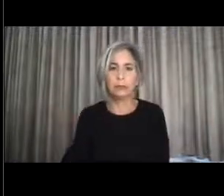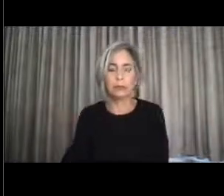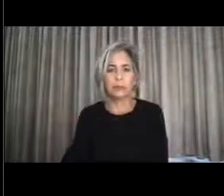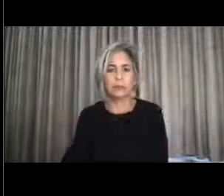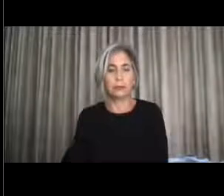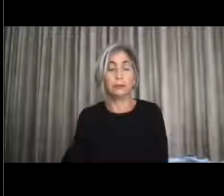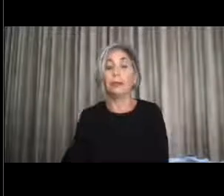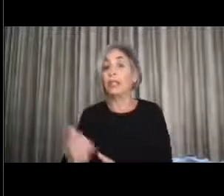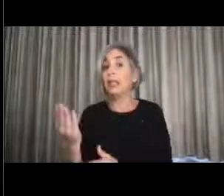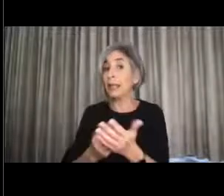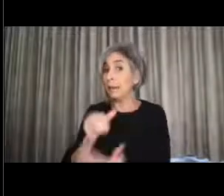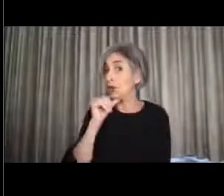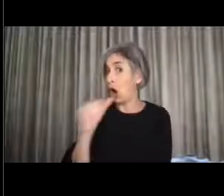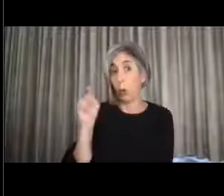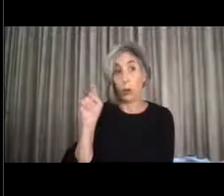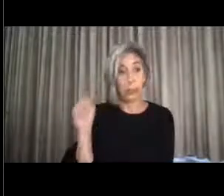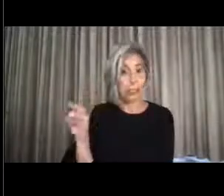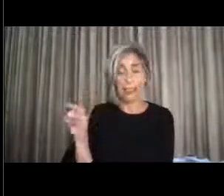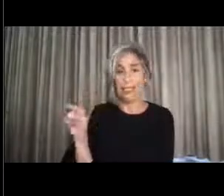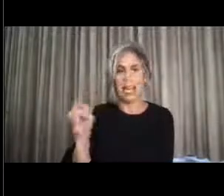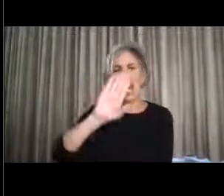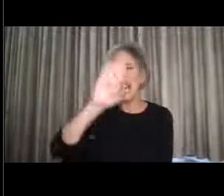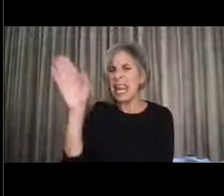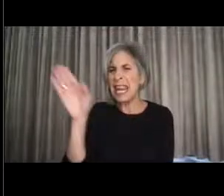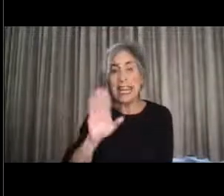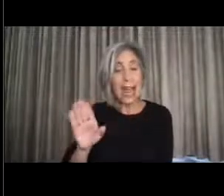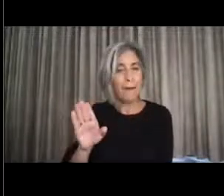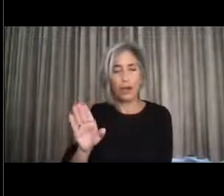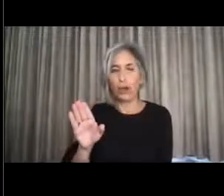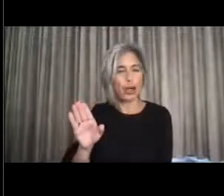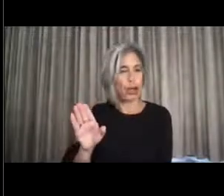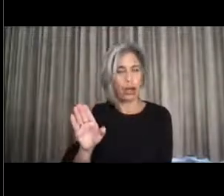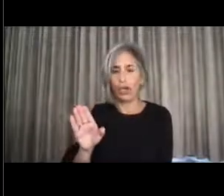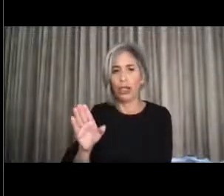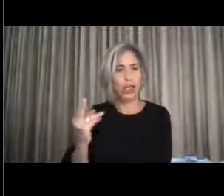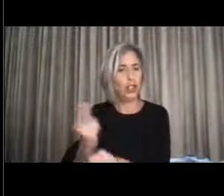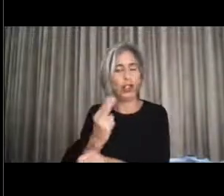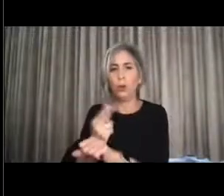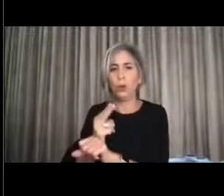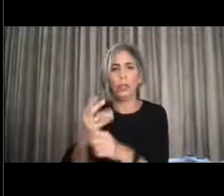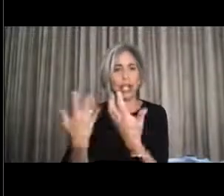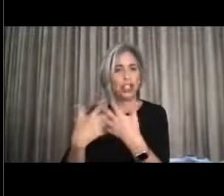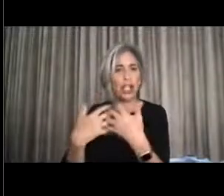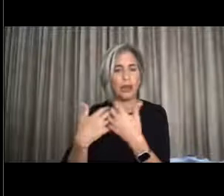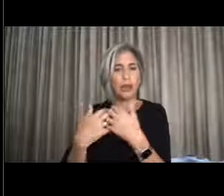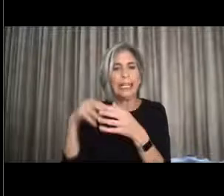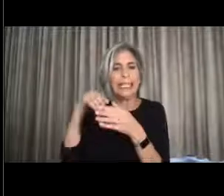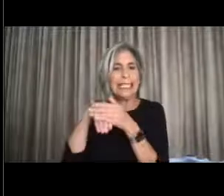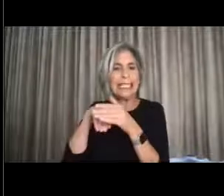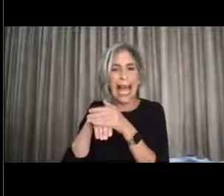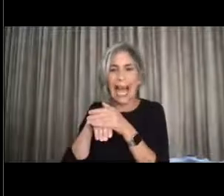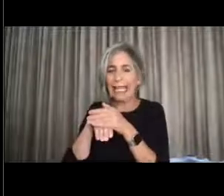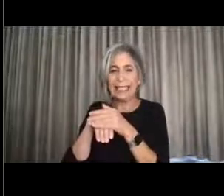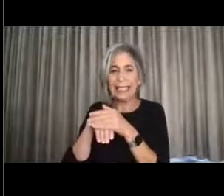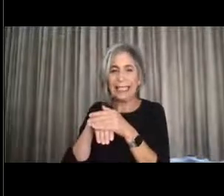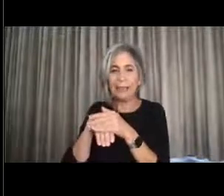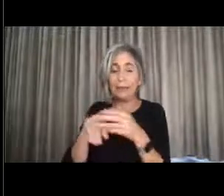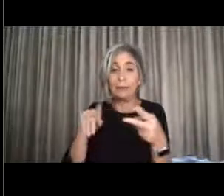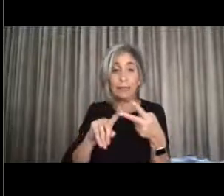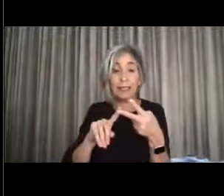Some don'ts. Never run a generator in an enclosed space. Never run a generator in